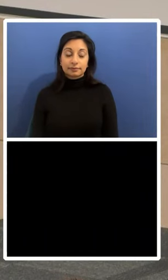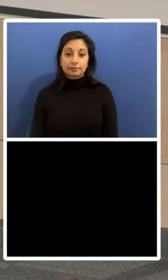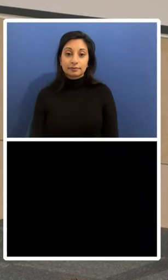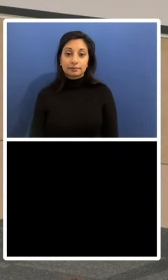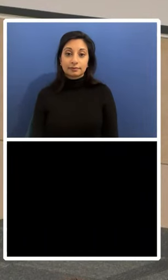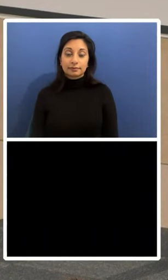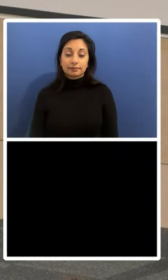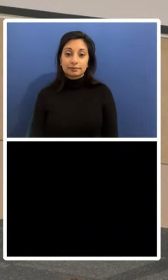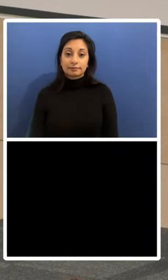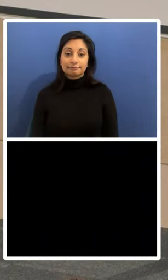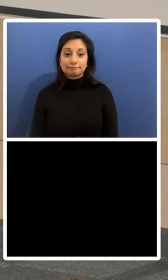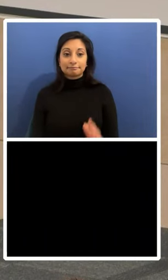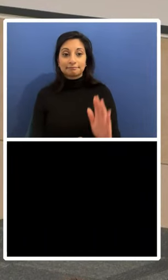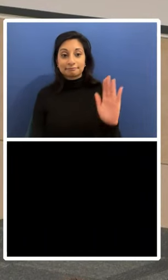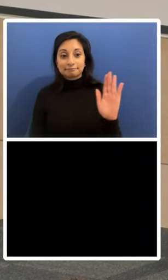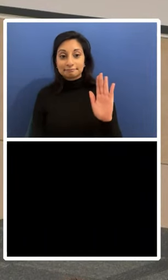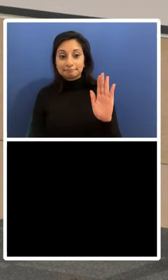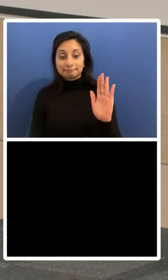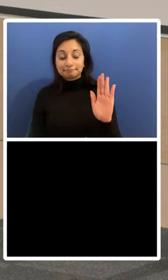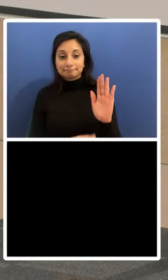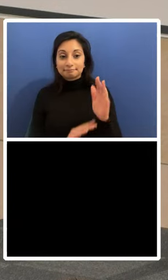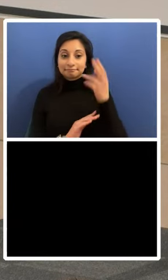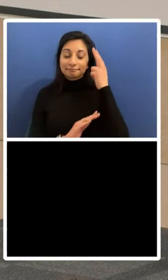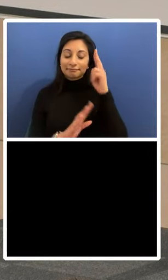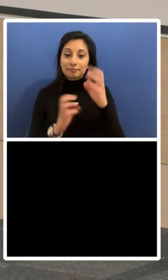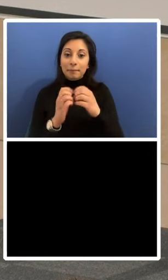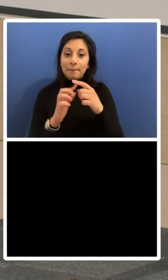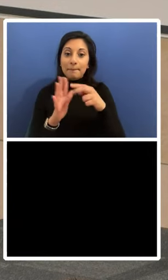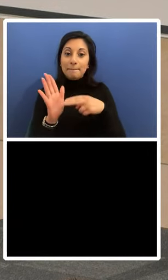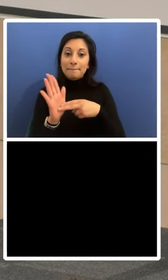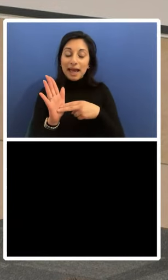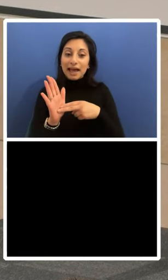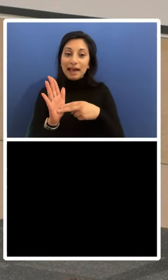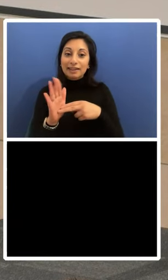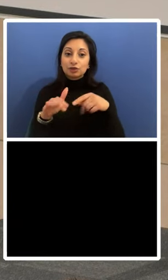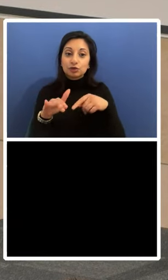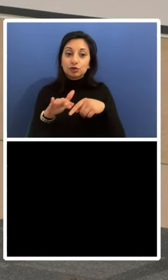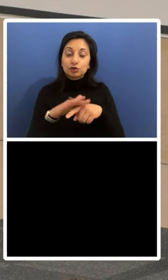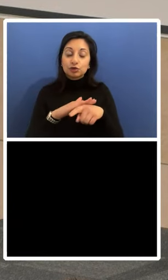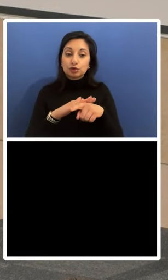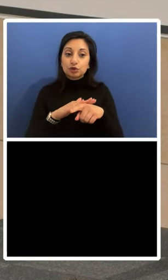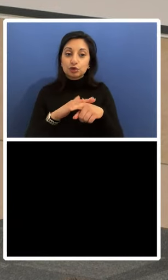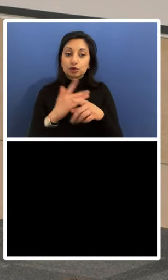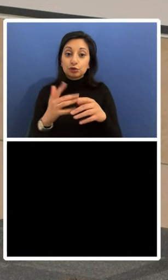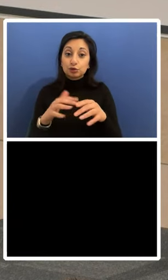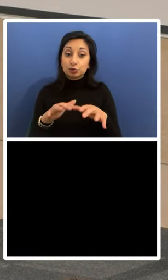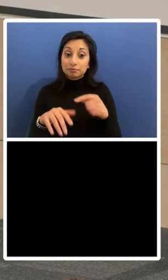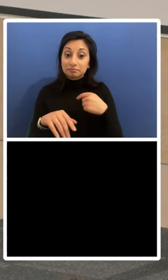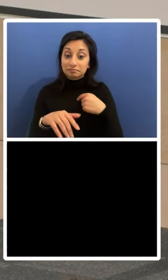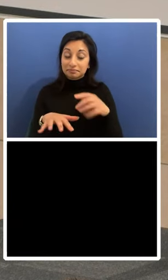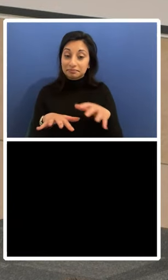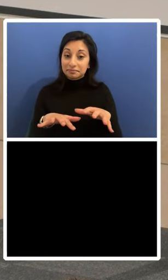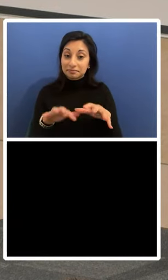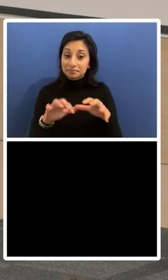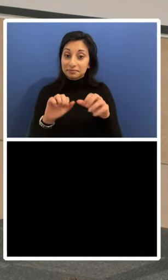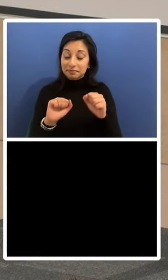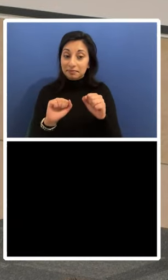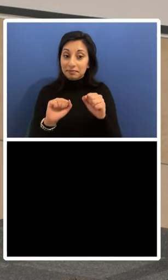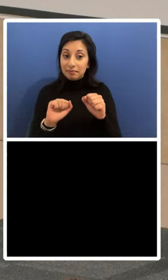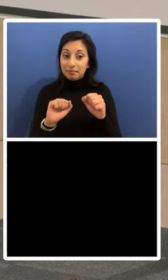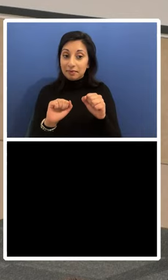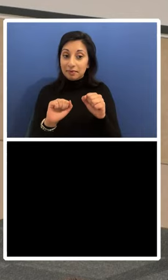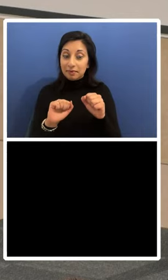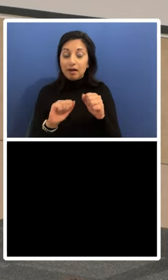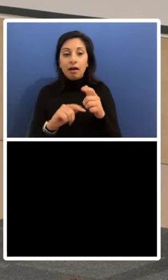Hello, my name's Ben, I'm just a fan of your YouTube channel. My question's kind of to do with what Rebecca called was the solutions